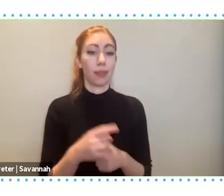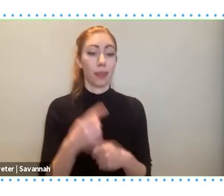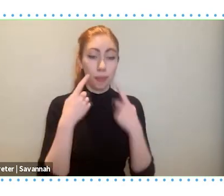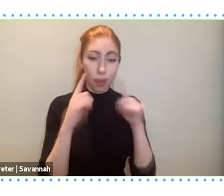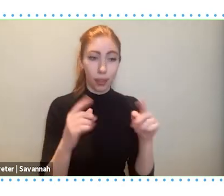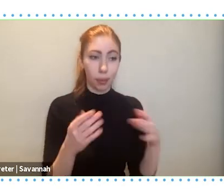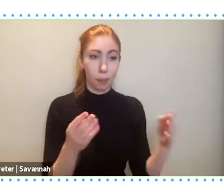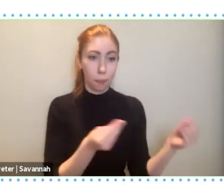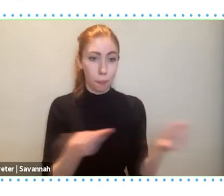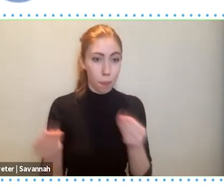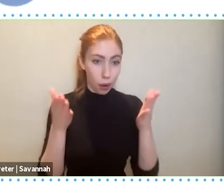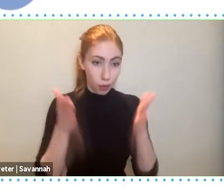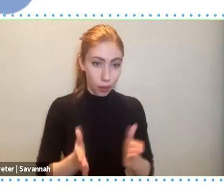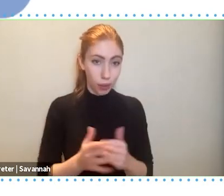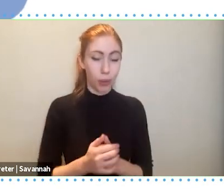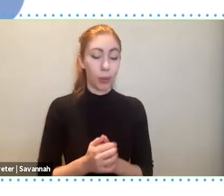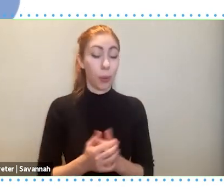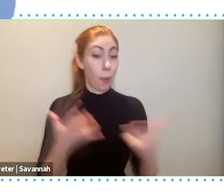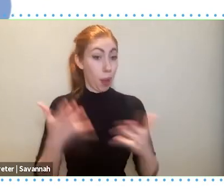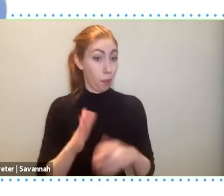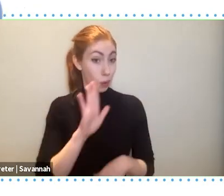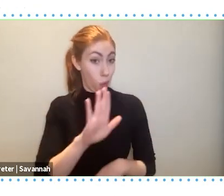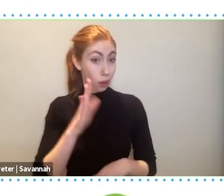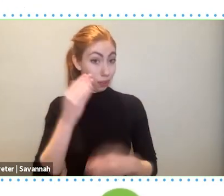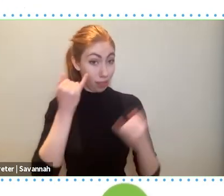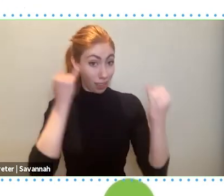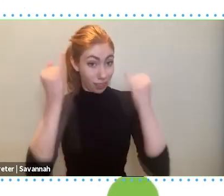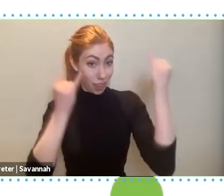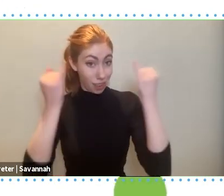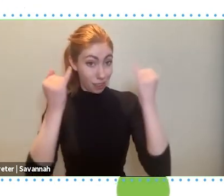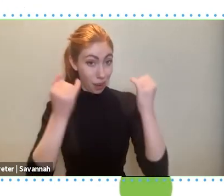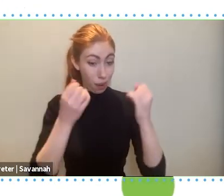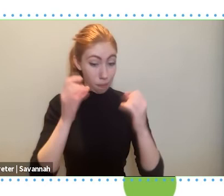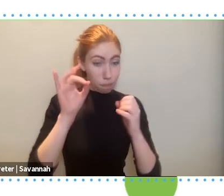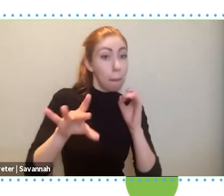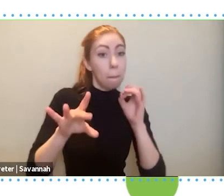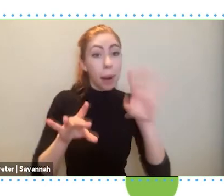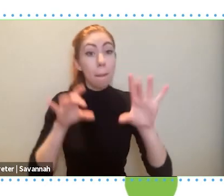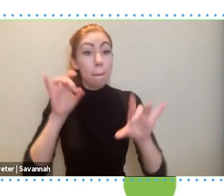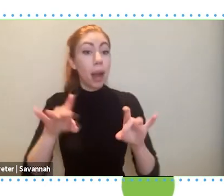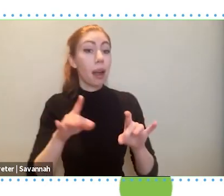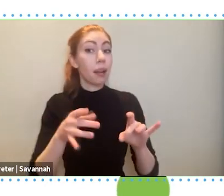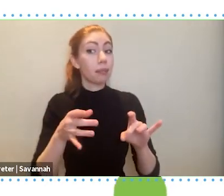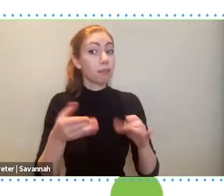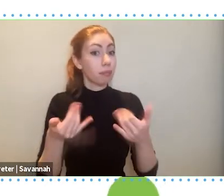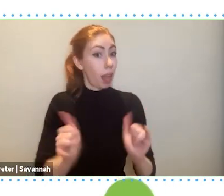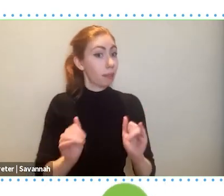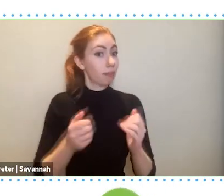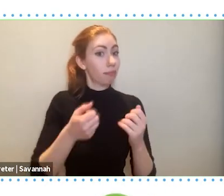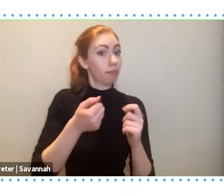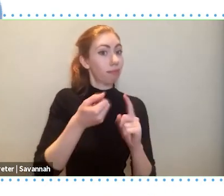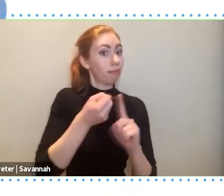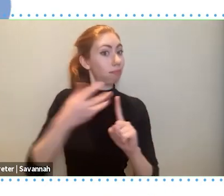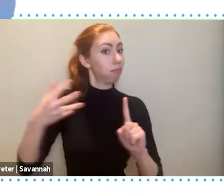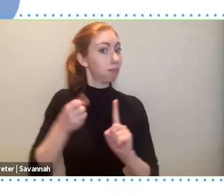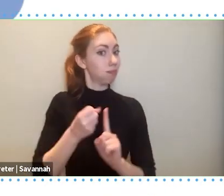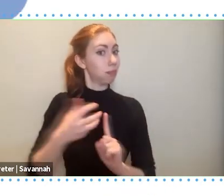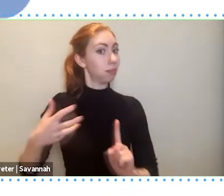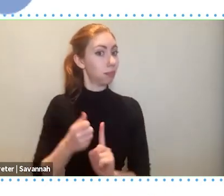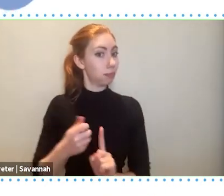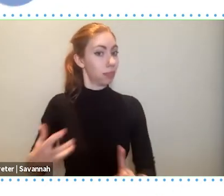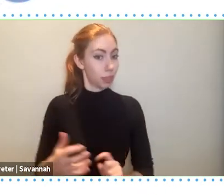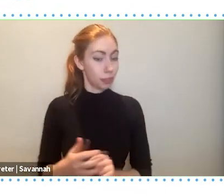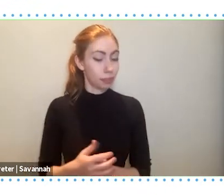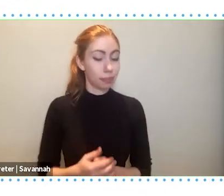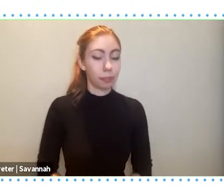to expand on some of, I think, the excellent ideas you were putting out there. Fabulous job. Many thanks as well to you, our audience, for